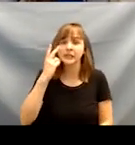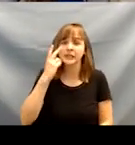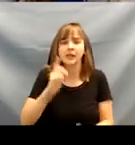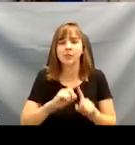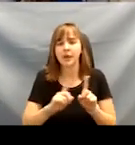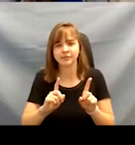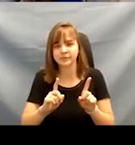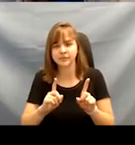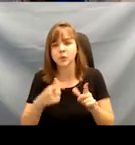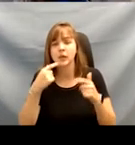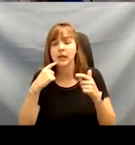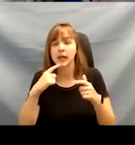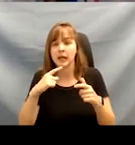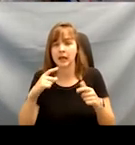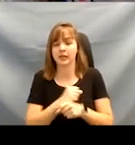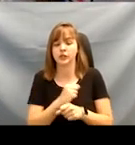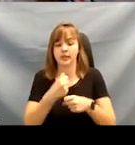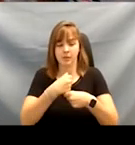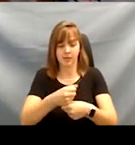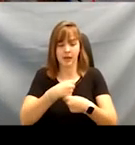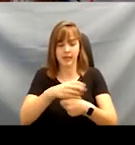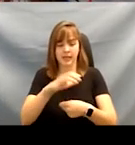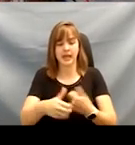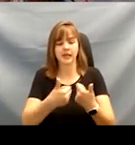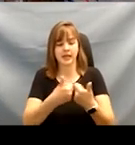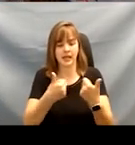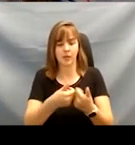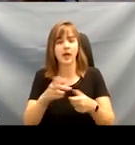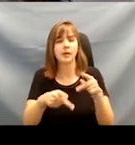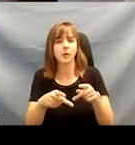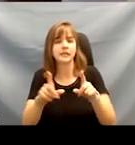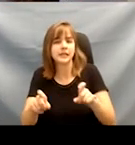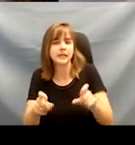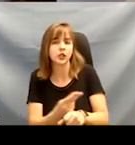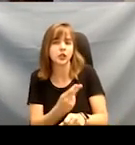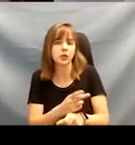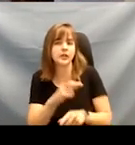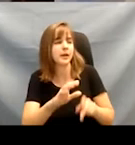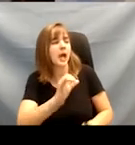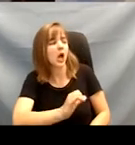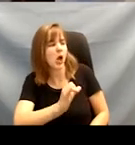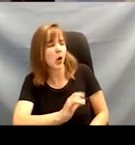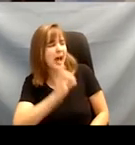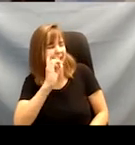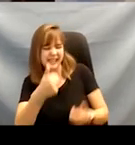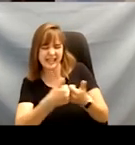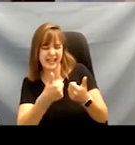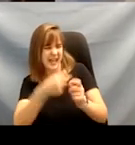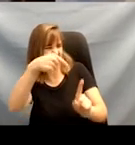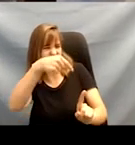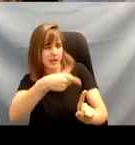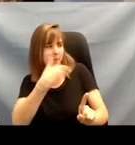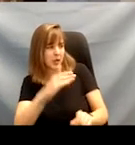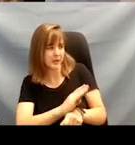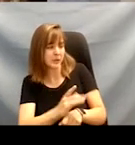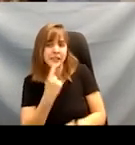But then once we actually like made the product and people started testing it and using it, they were like, I think this might be the business. And we're like,